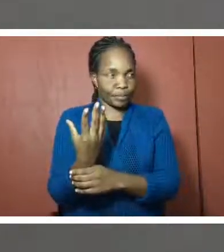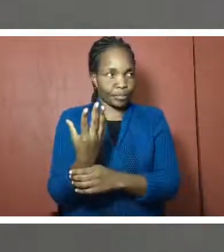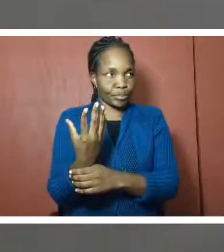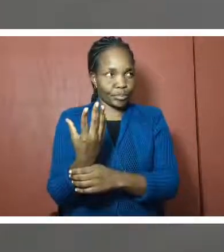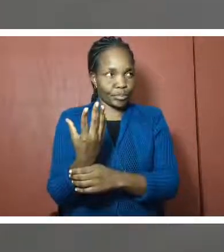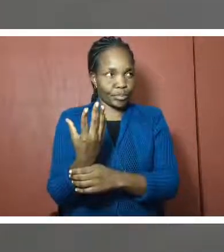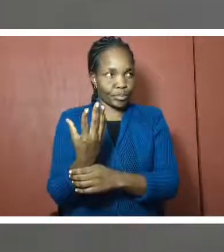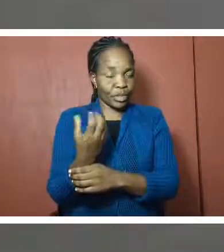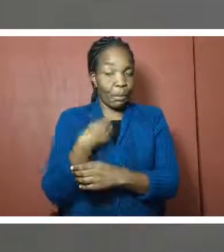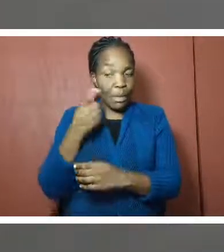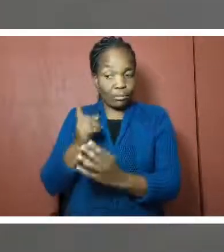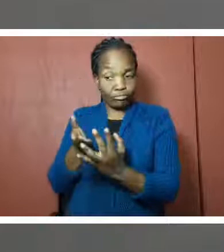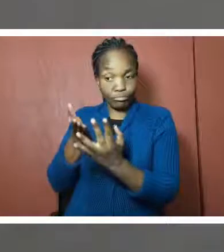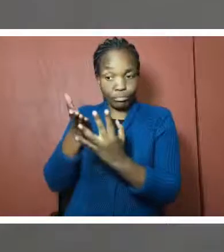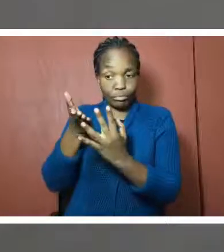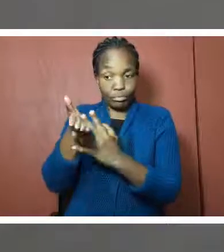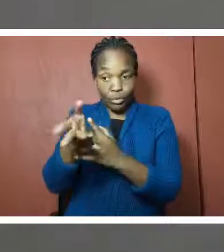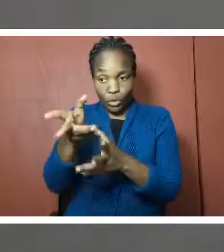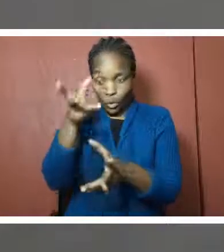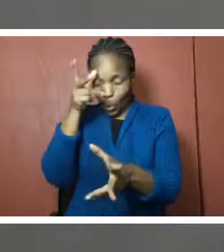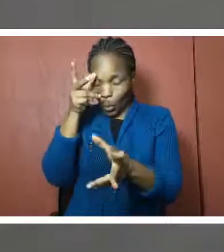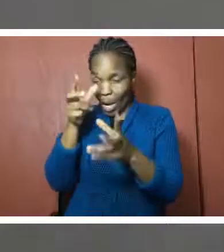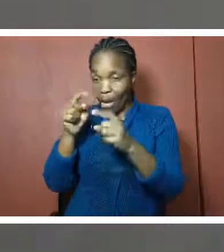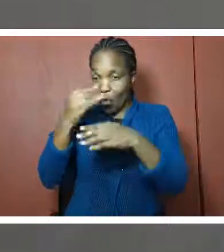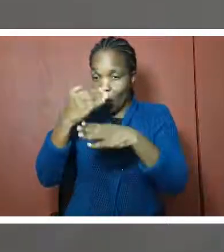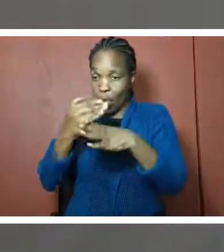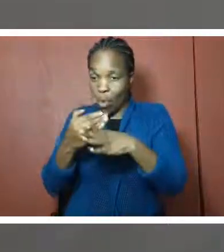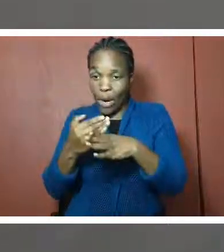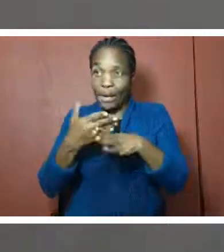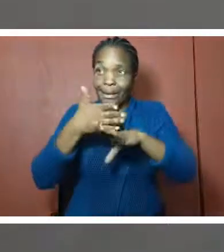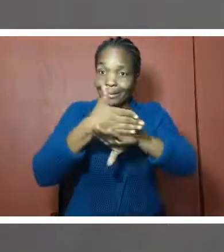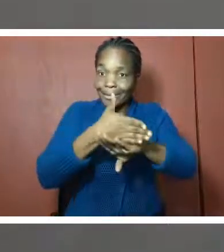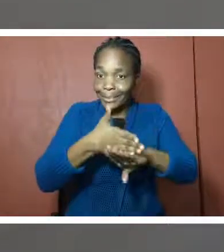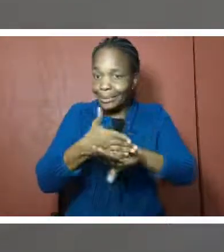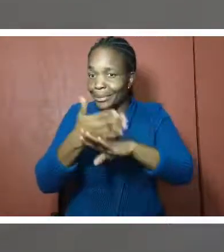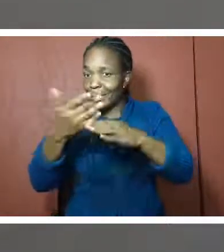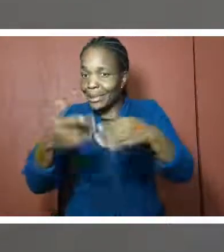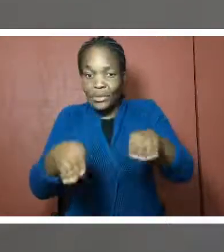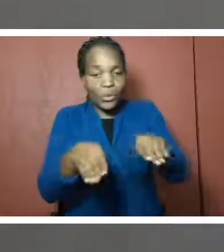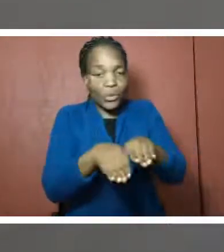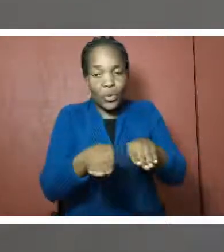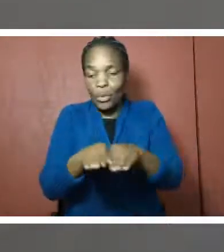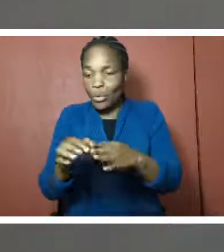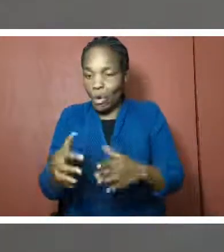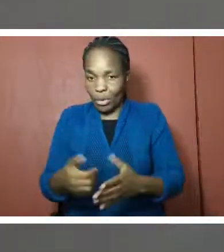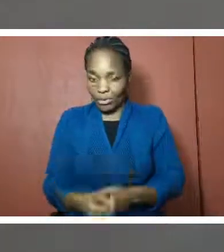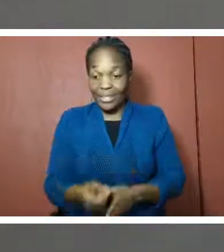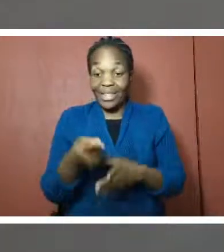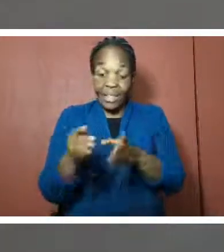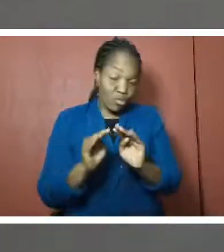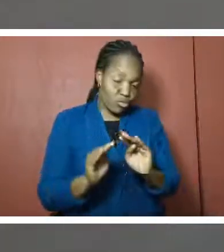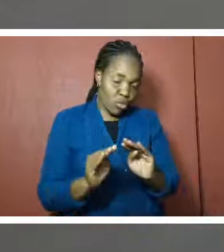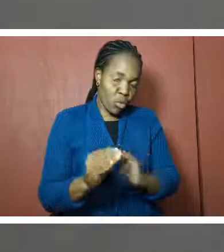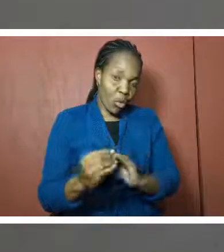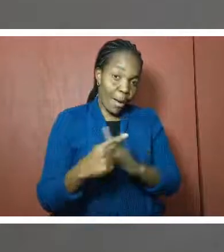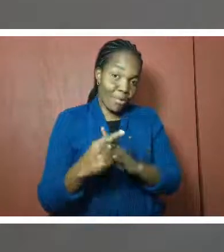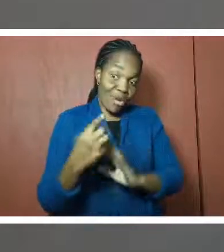get educated to a carpenter. Yeah. And this education takes 3 years time.